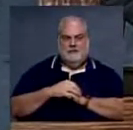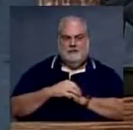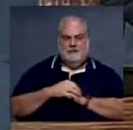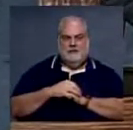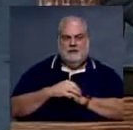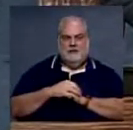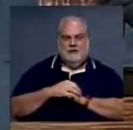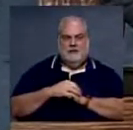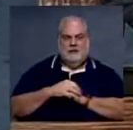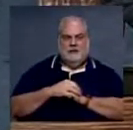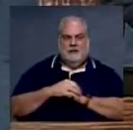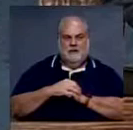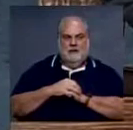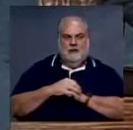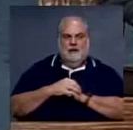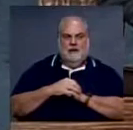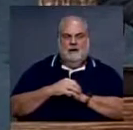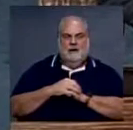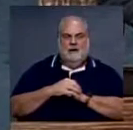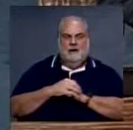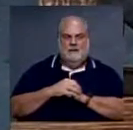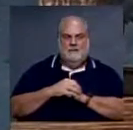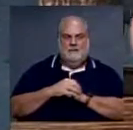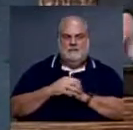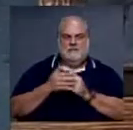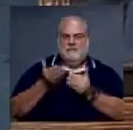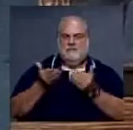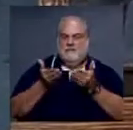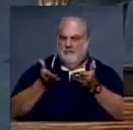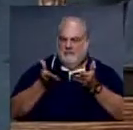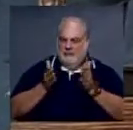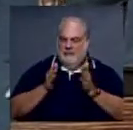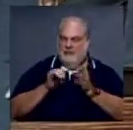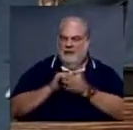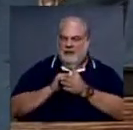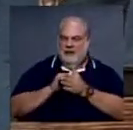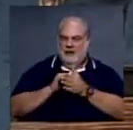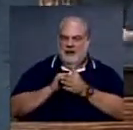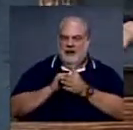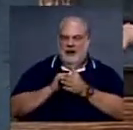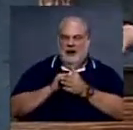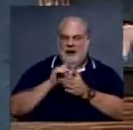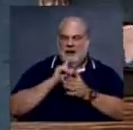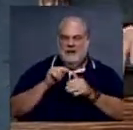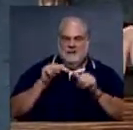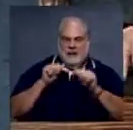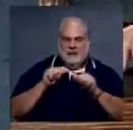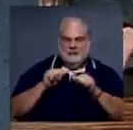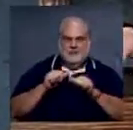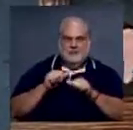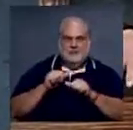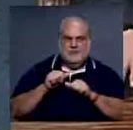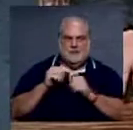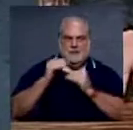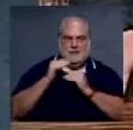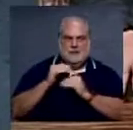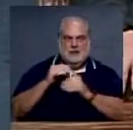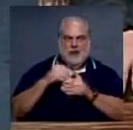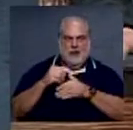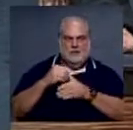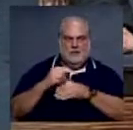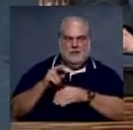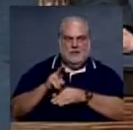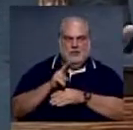Maybe, and again, if you are going to allow this thing, is it possible that you could restrict the outdoor